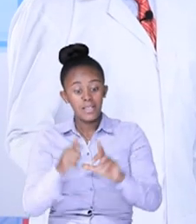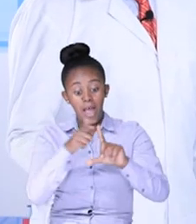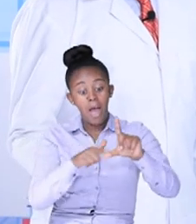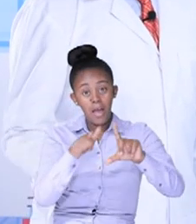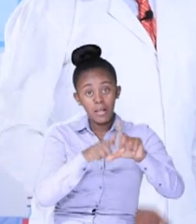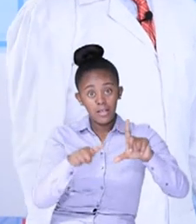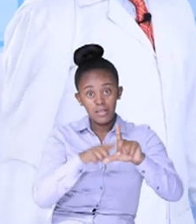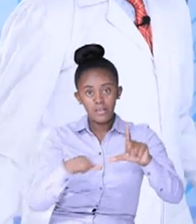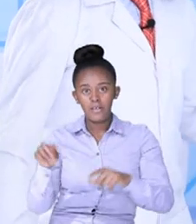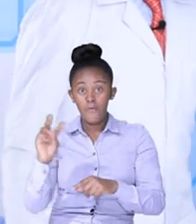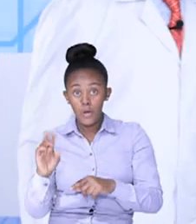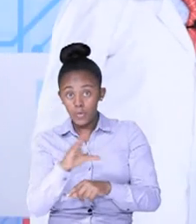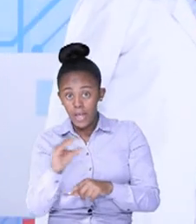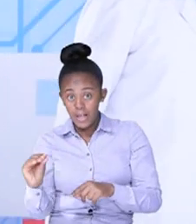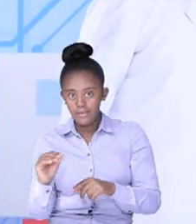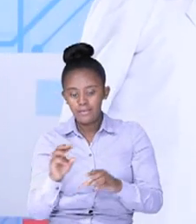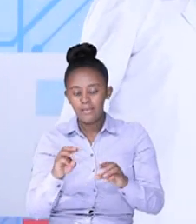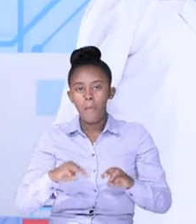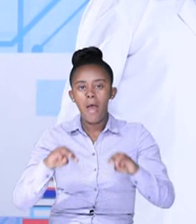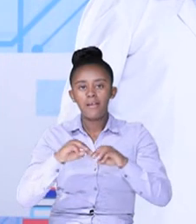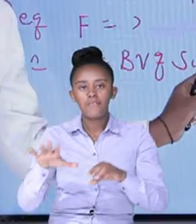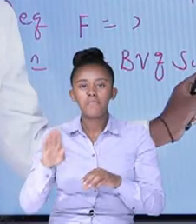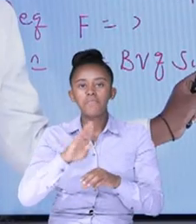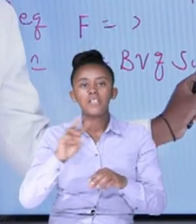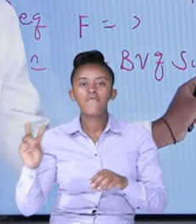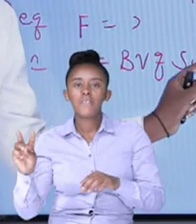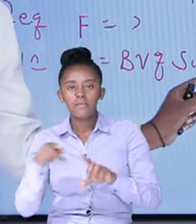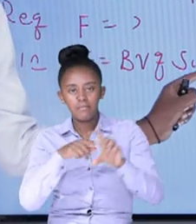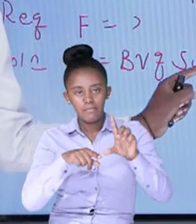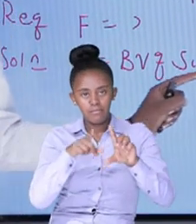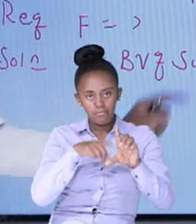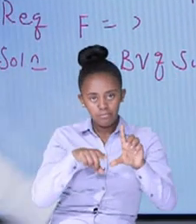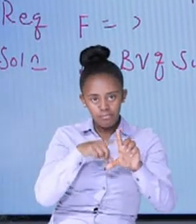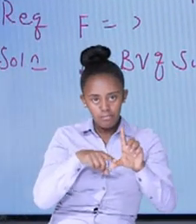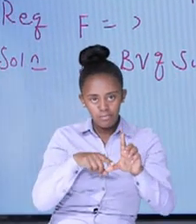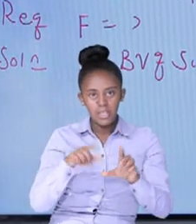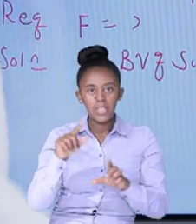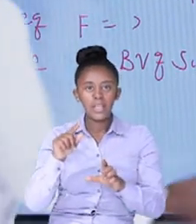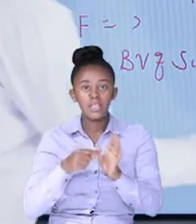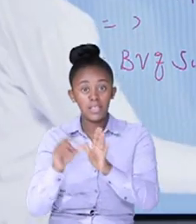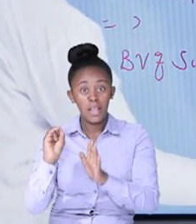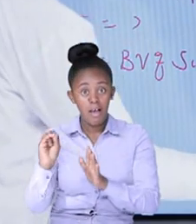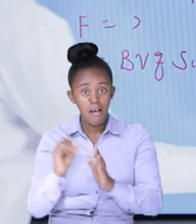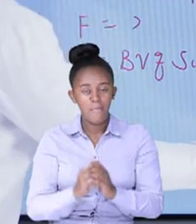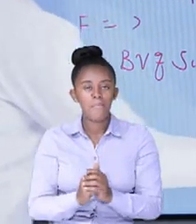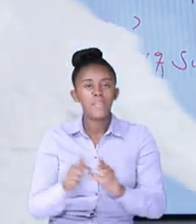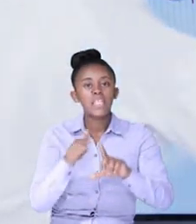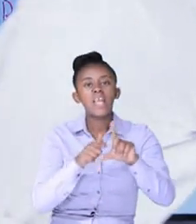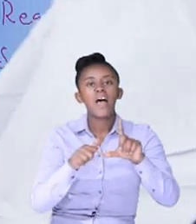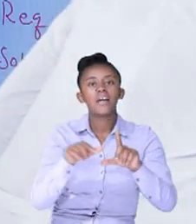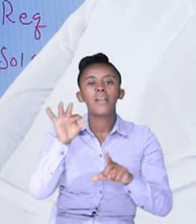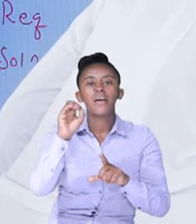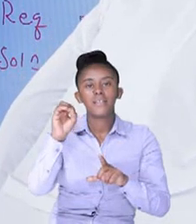and the magnetic field. So what is the direction? What is the angle? Theta. In this case, the angle is 90 degrees